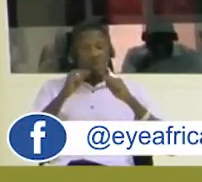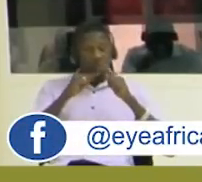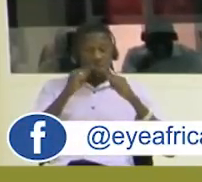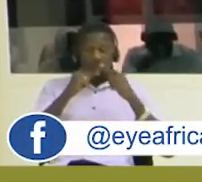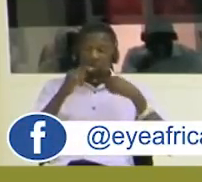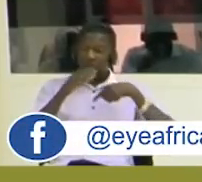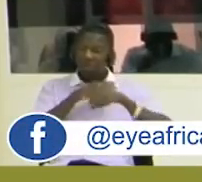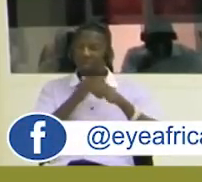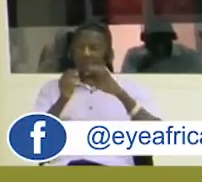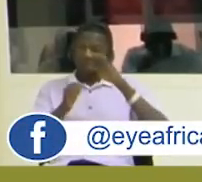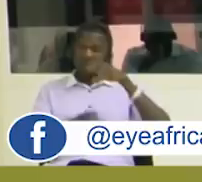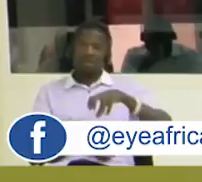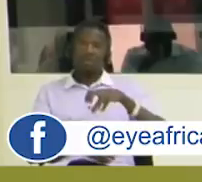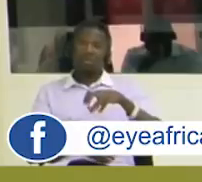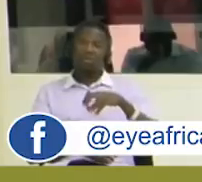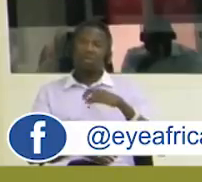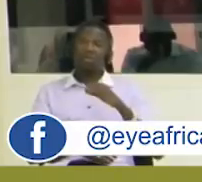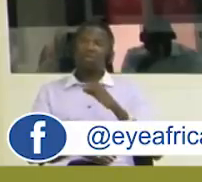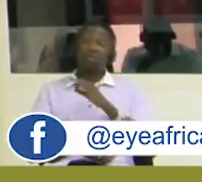I underline rumor,